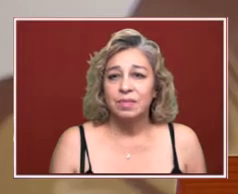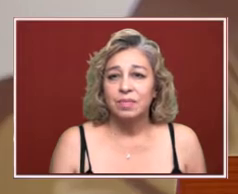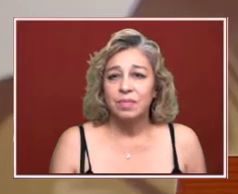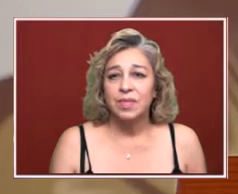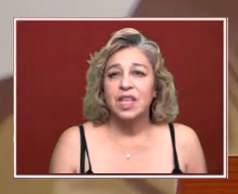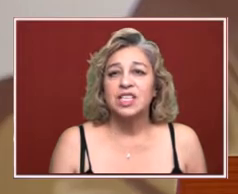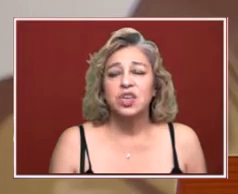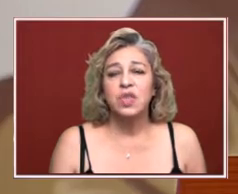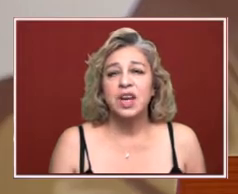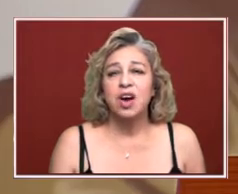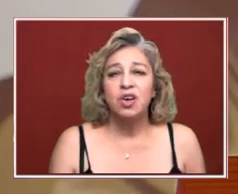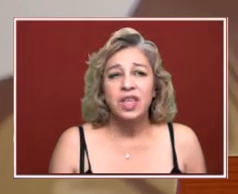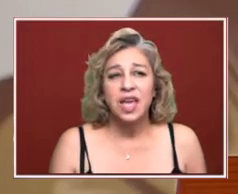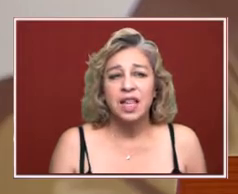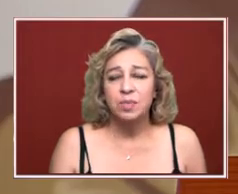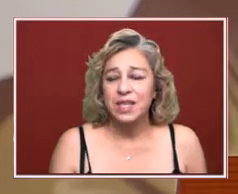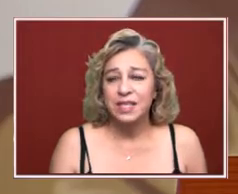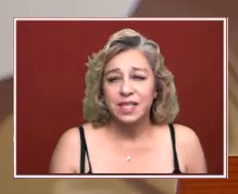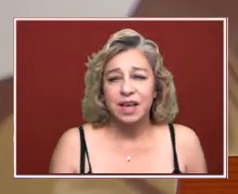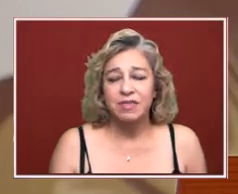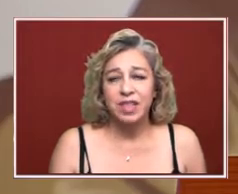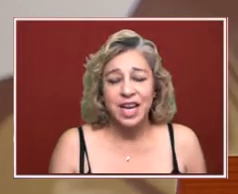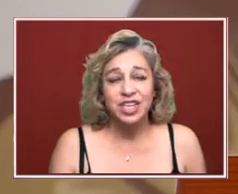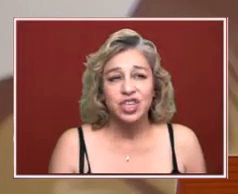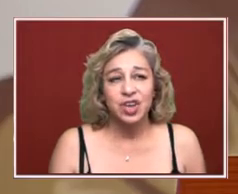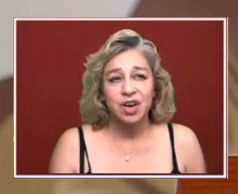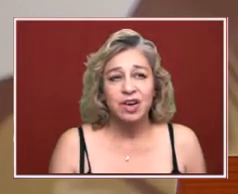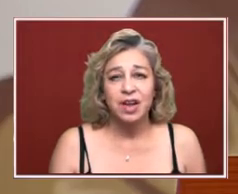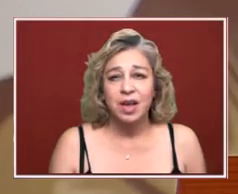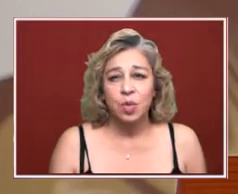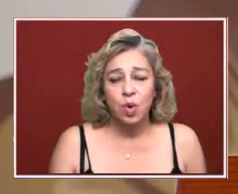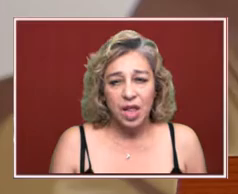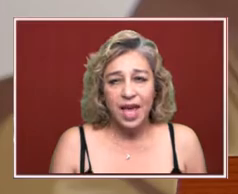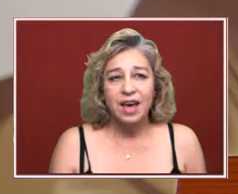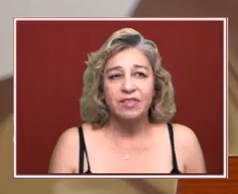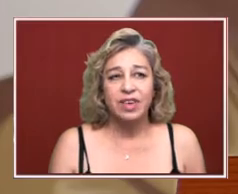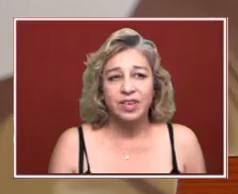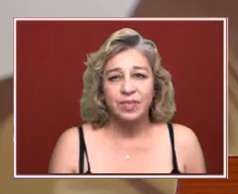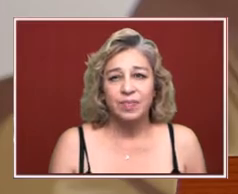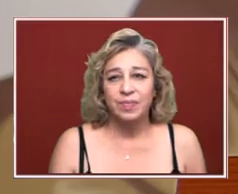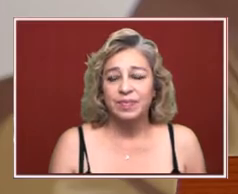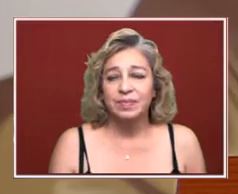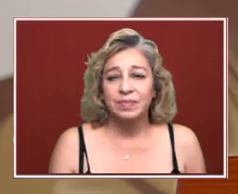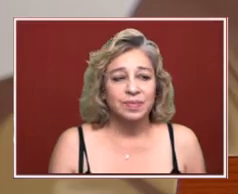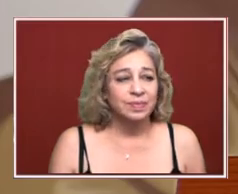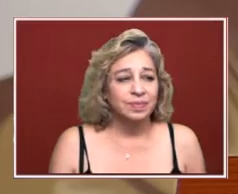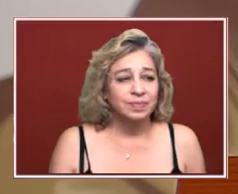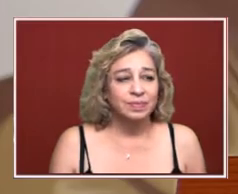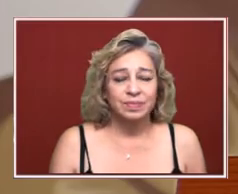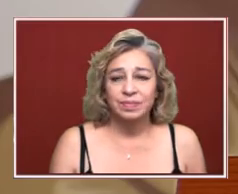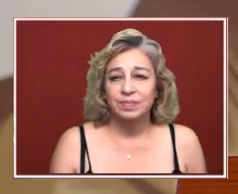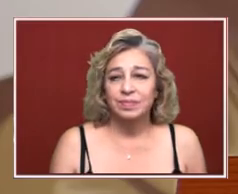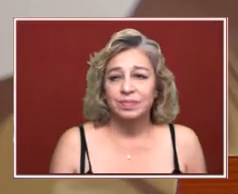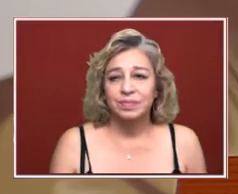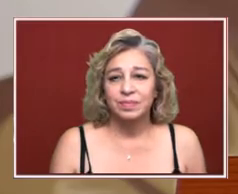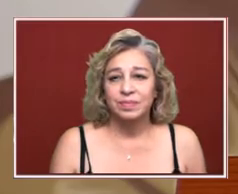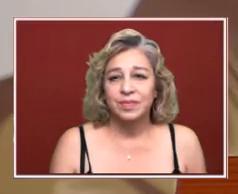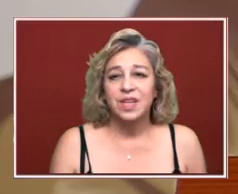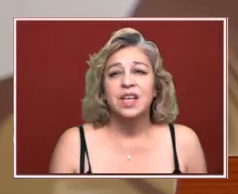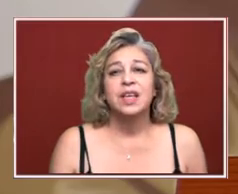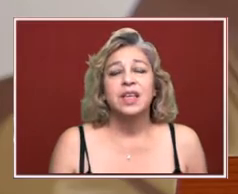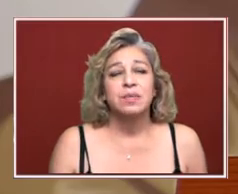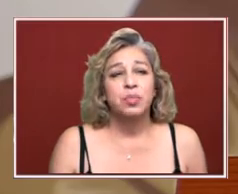tengan, so that all the elements of the National Guard will have La preparación